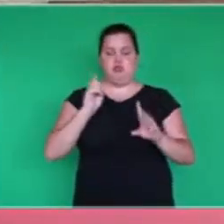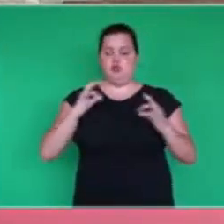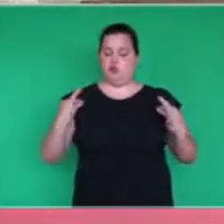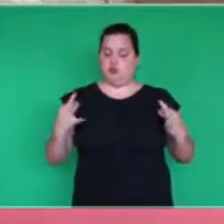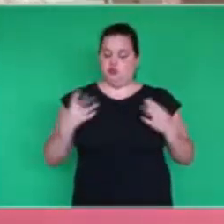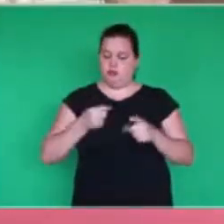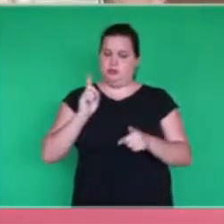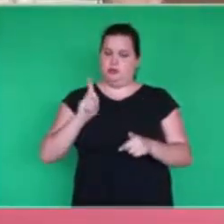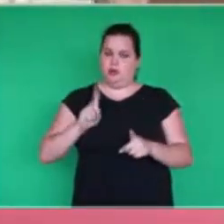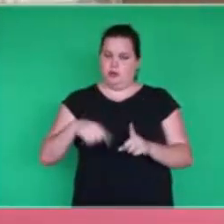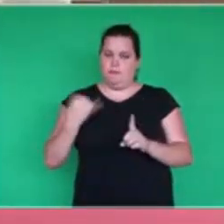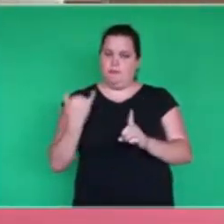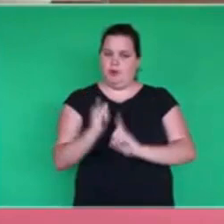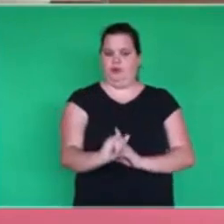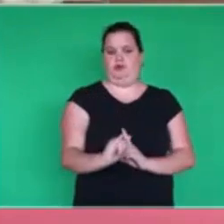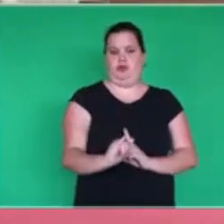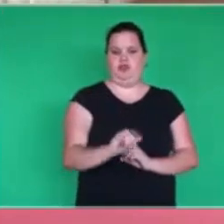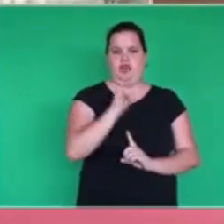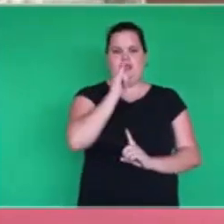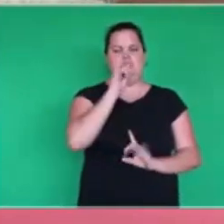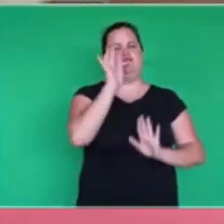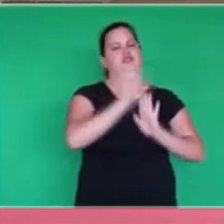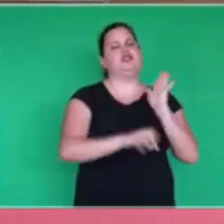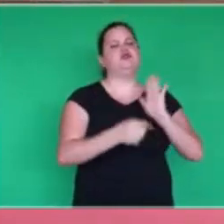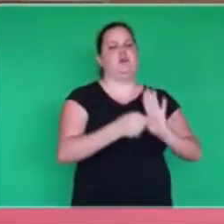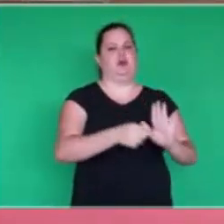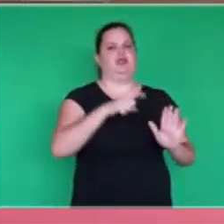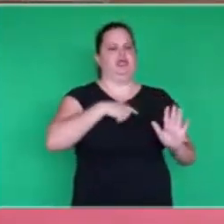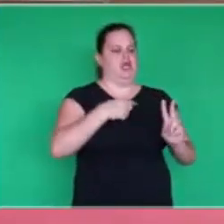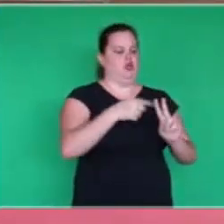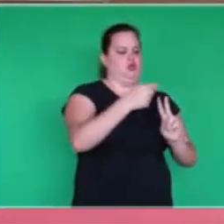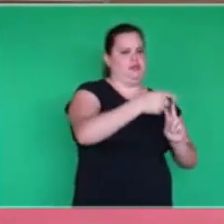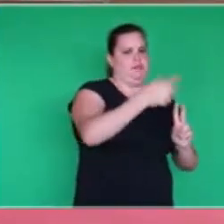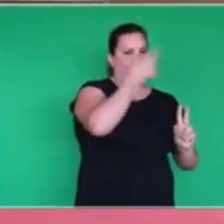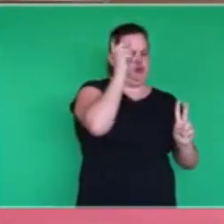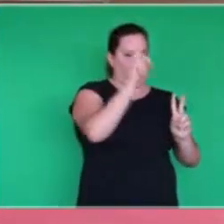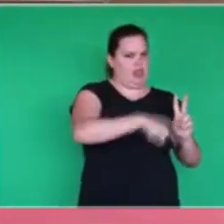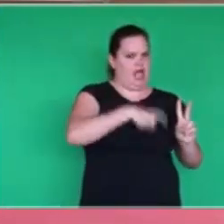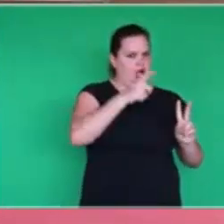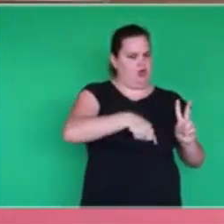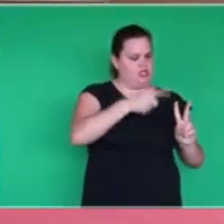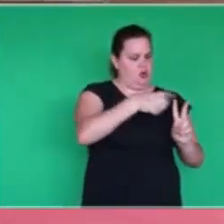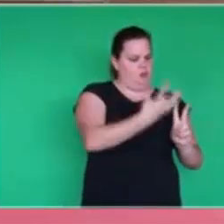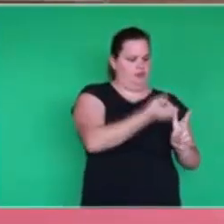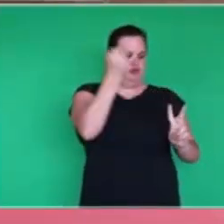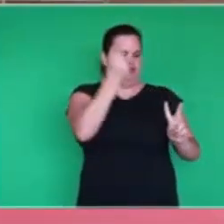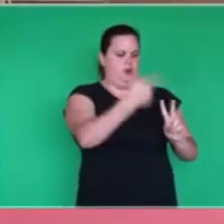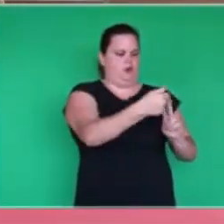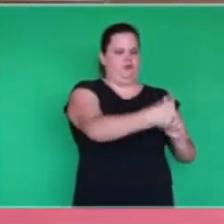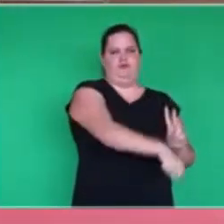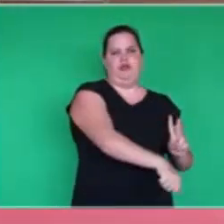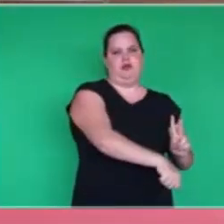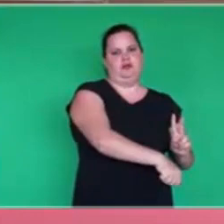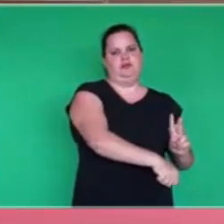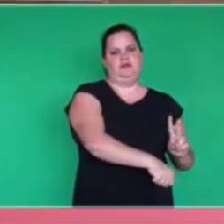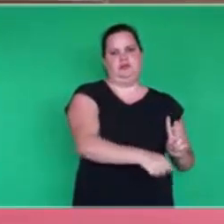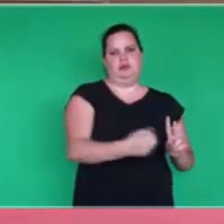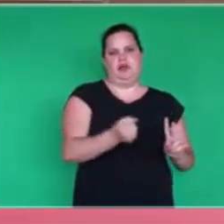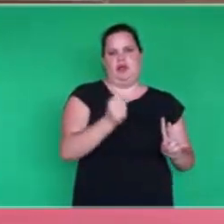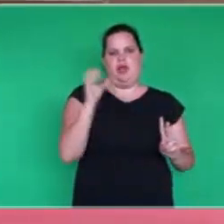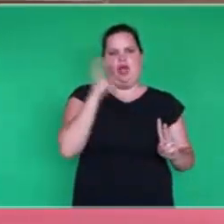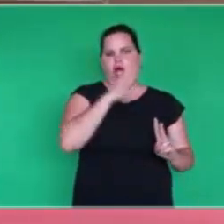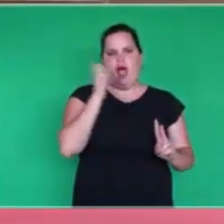God says that two shall be in the field, one shall be raptured, and one shall remain. When we least expect